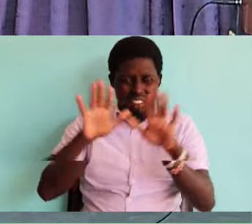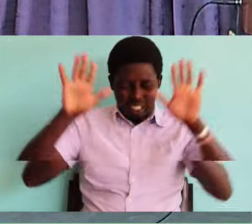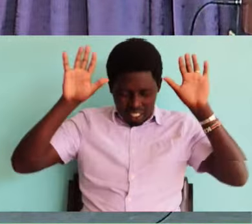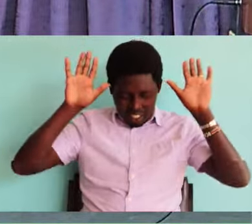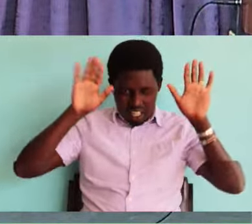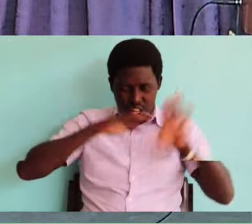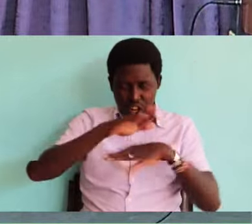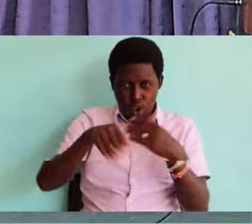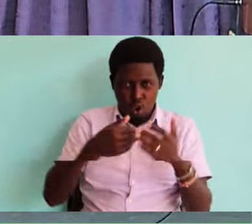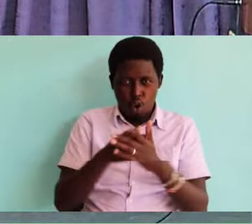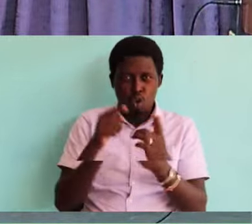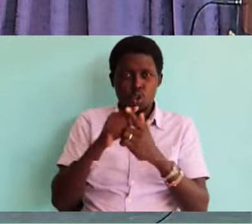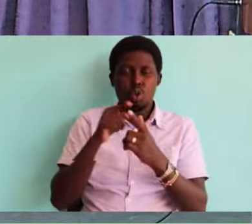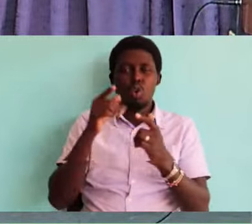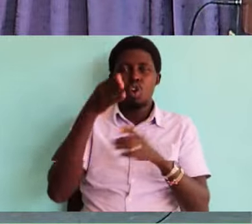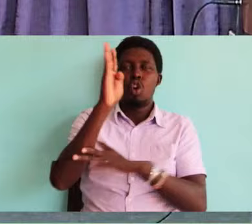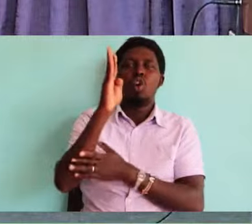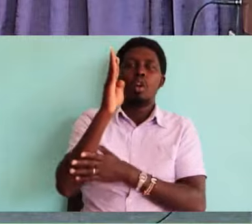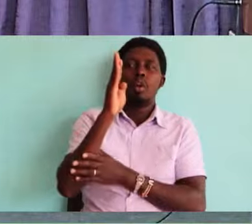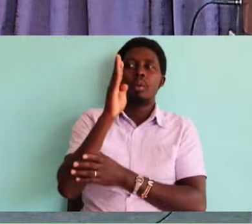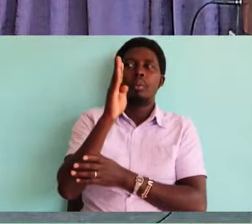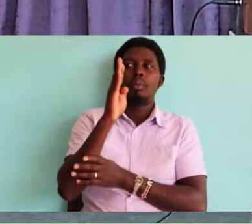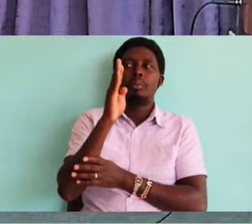him, and